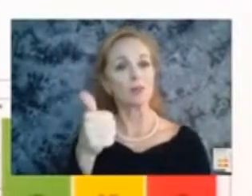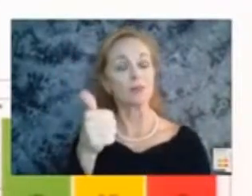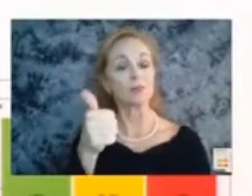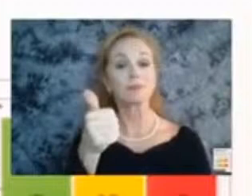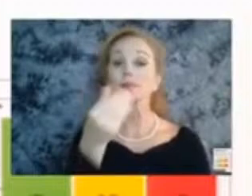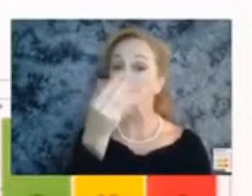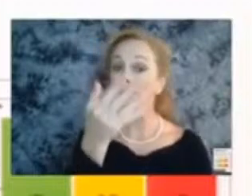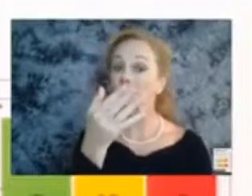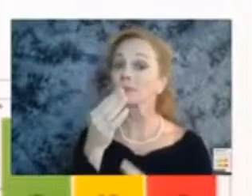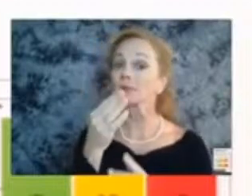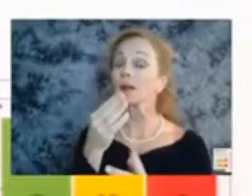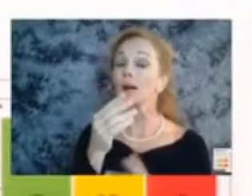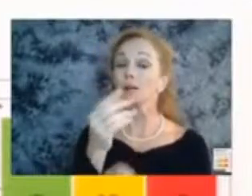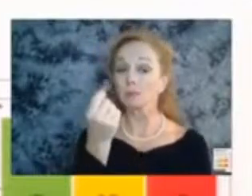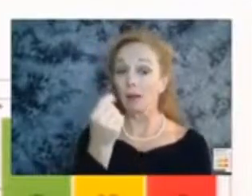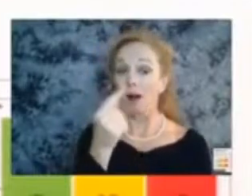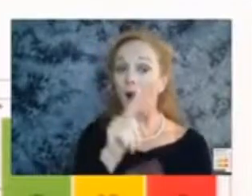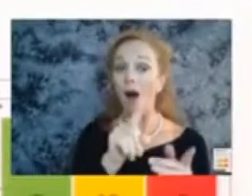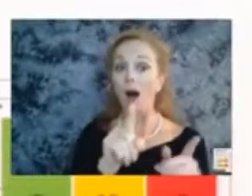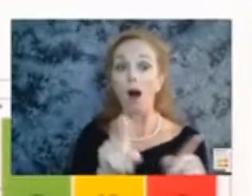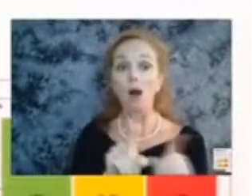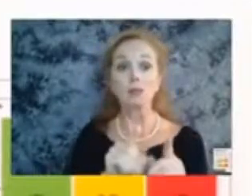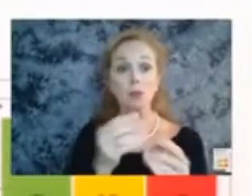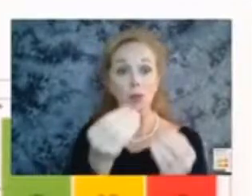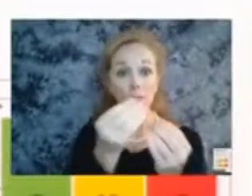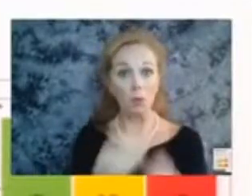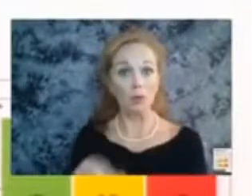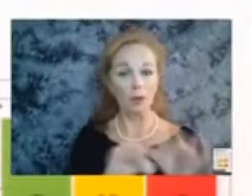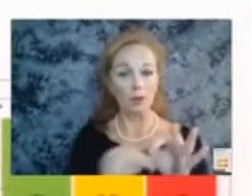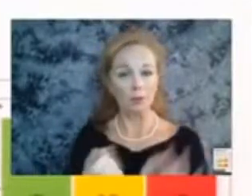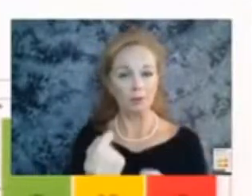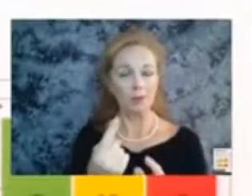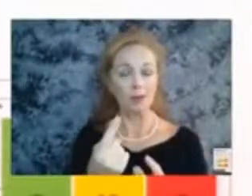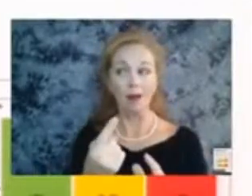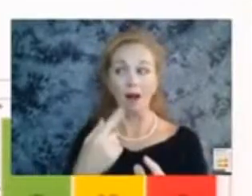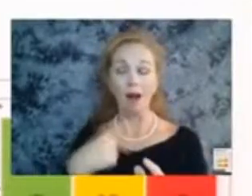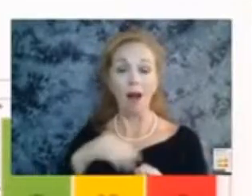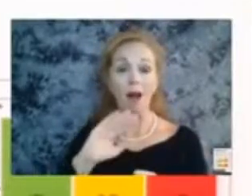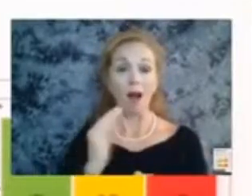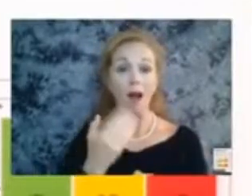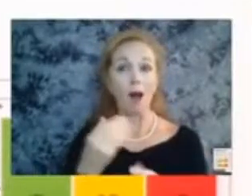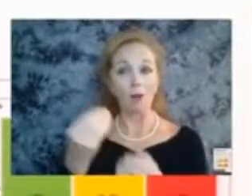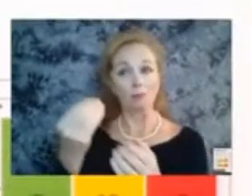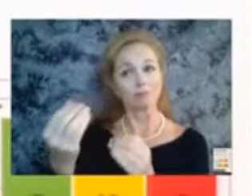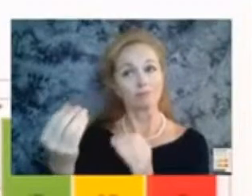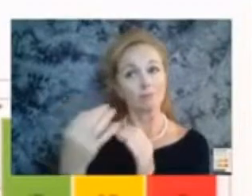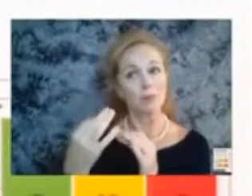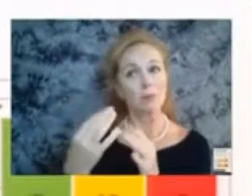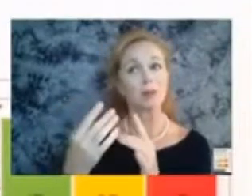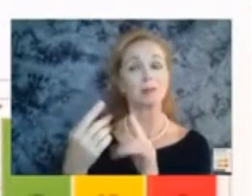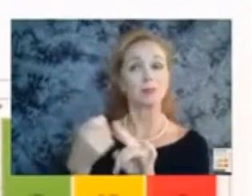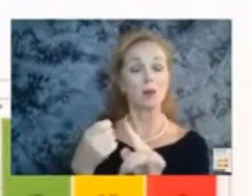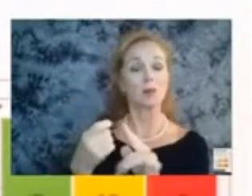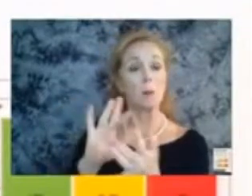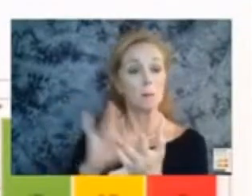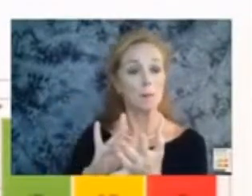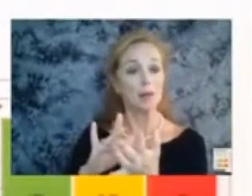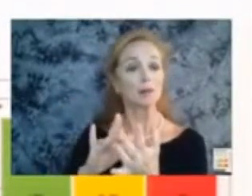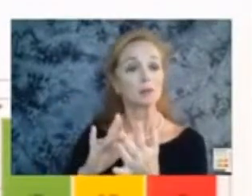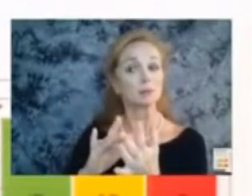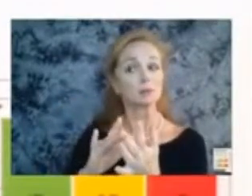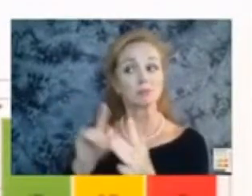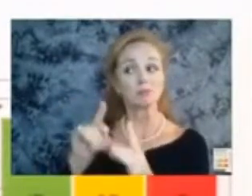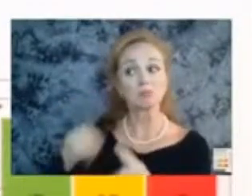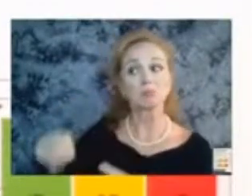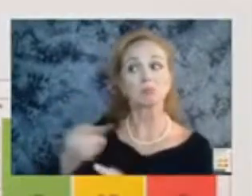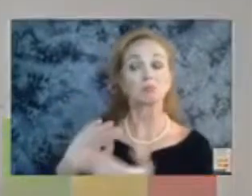important to understand is, based on our input from our medical folks, we have determined